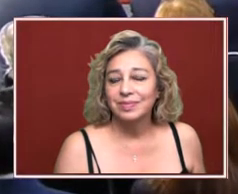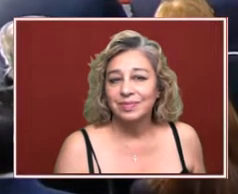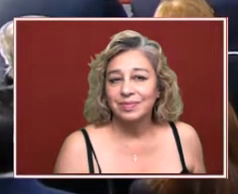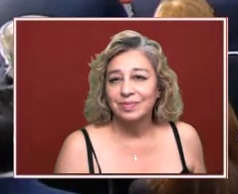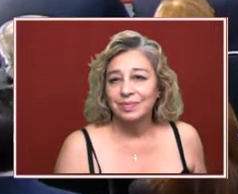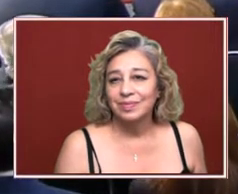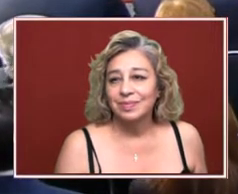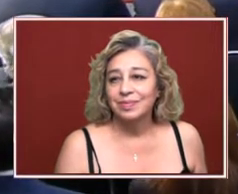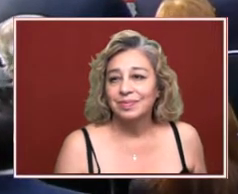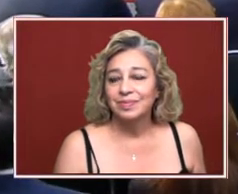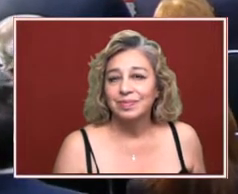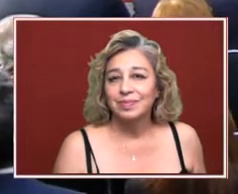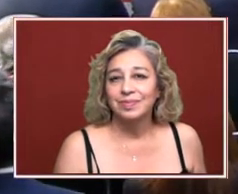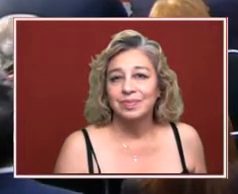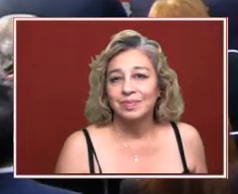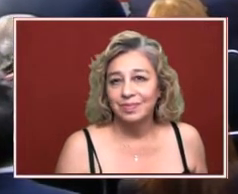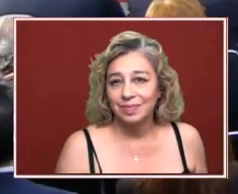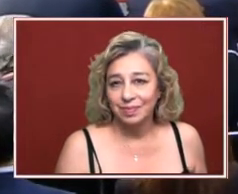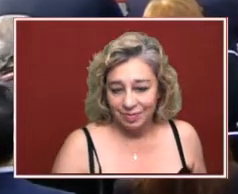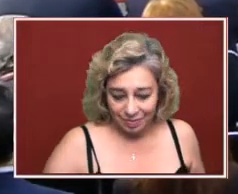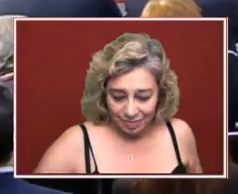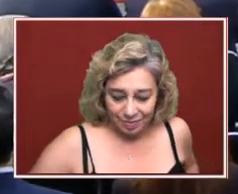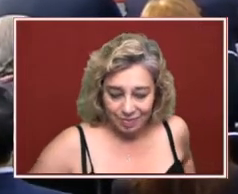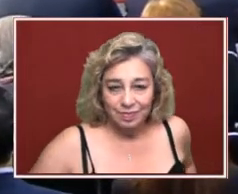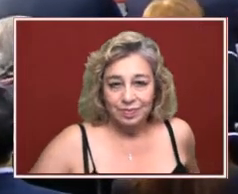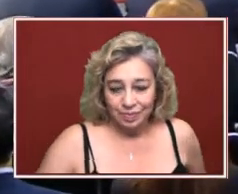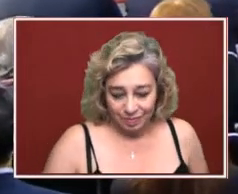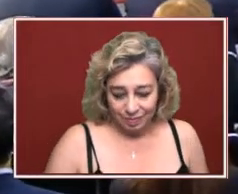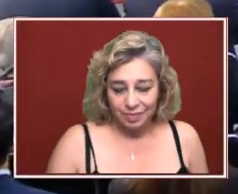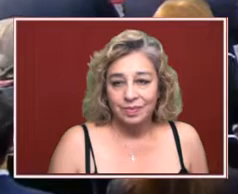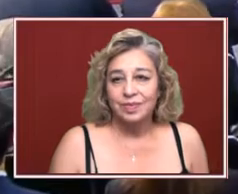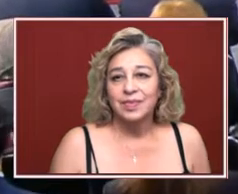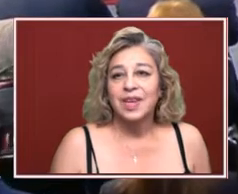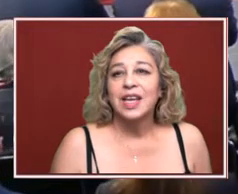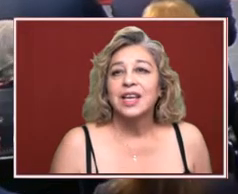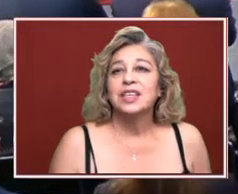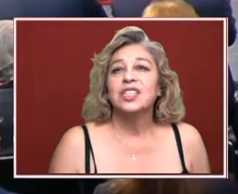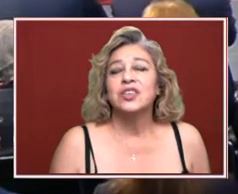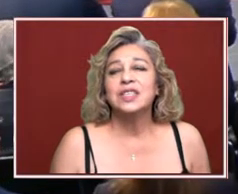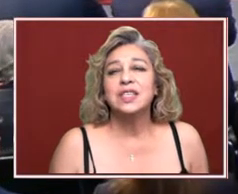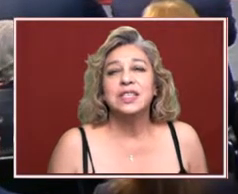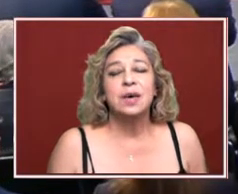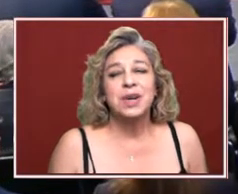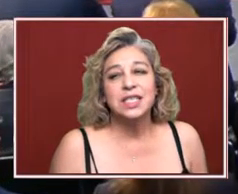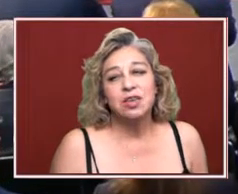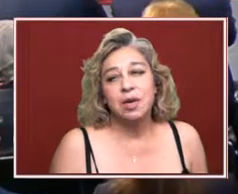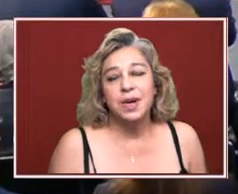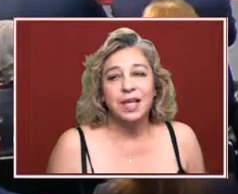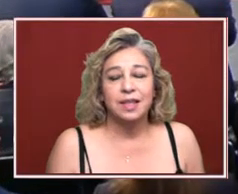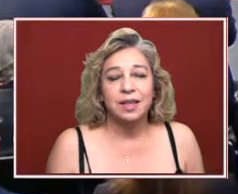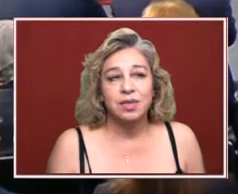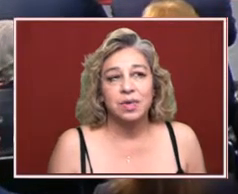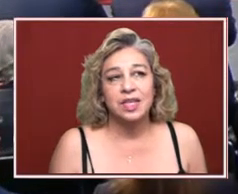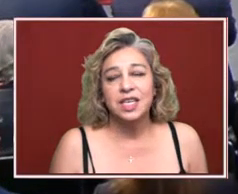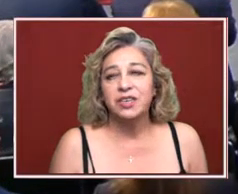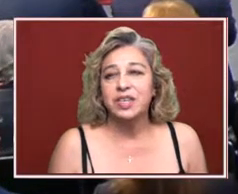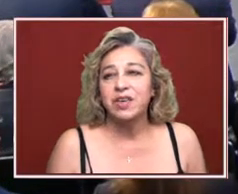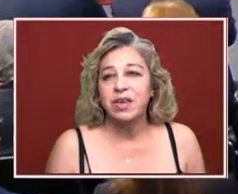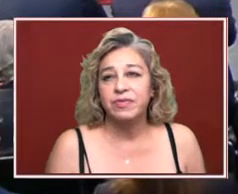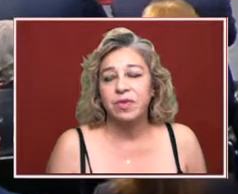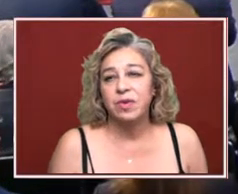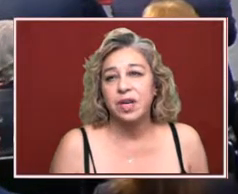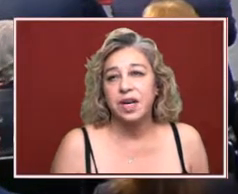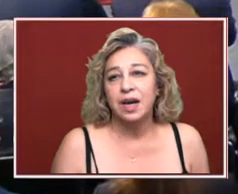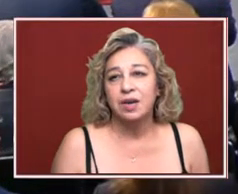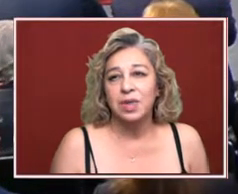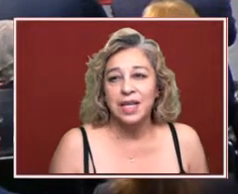Ebrard Casaubon, subsecretario de Relaciones Exteriores. So this is Marcelo Ebrard, the Secretary